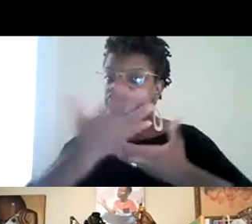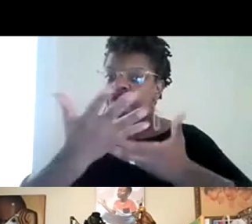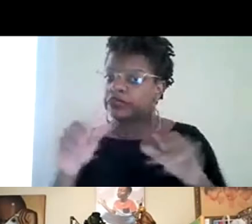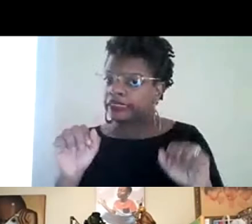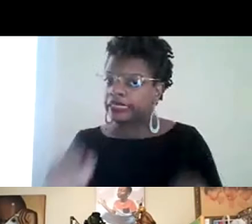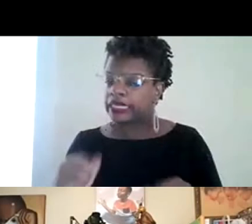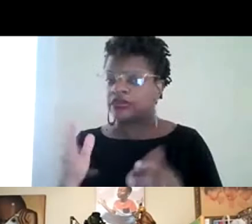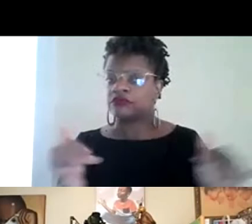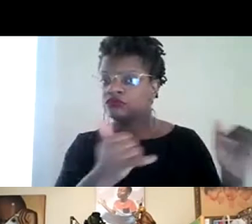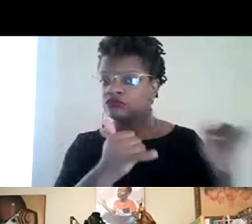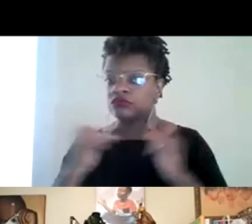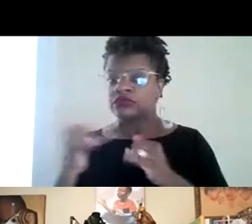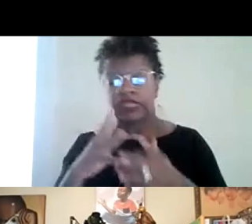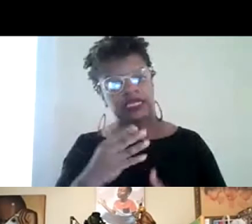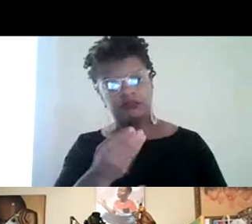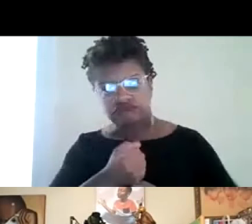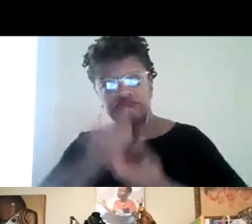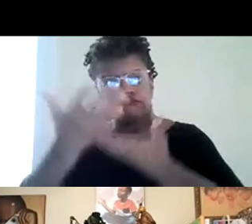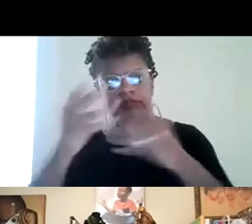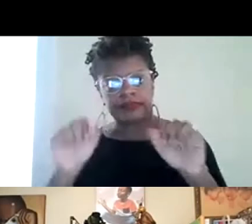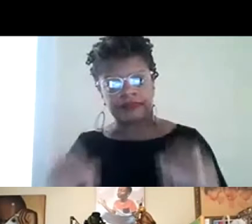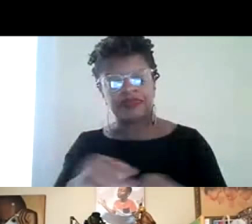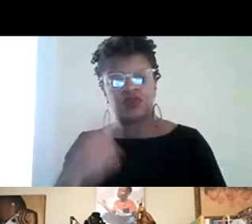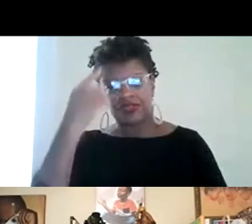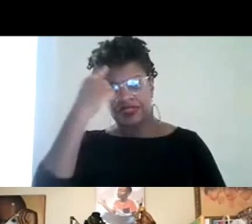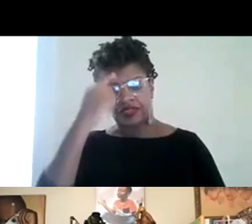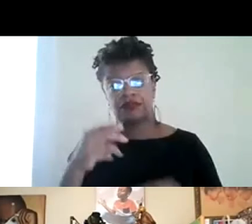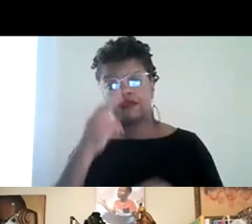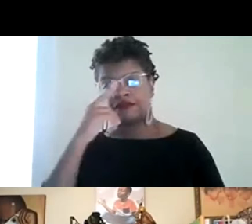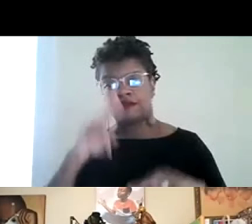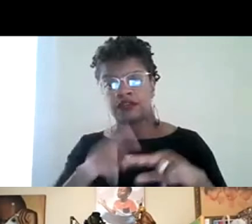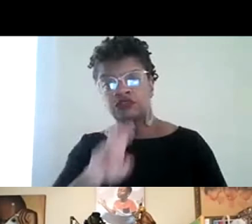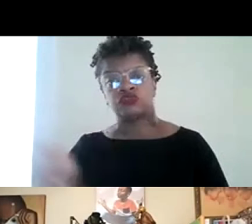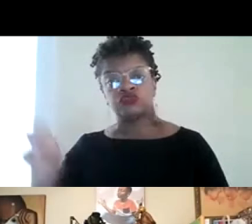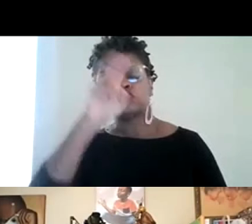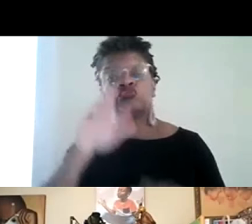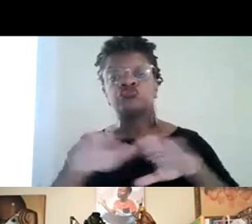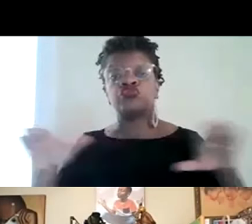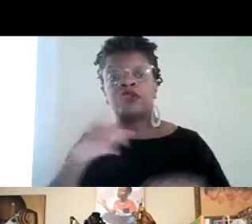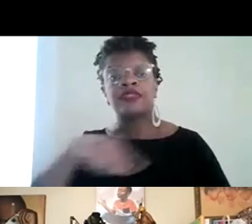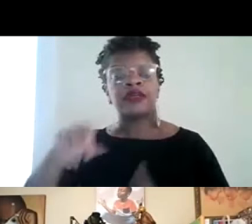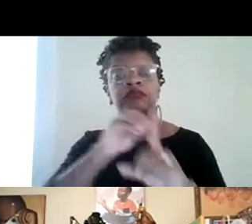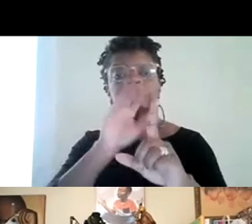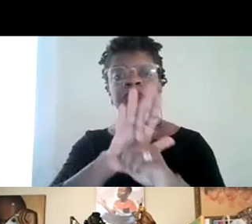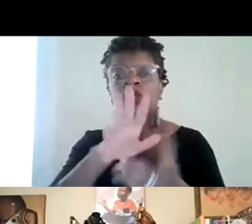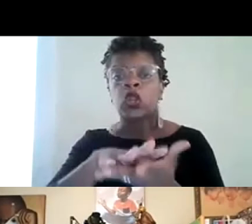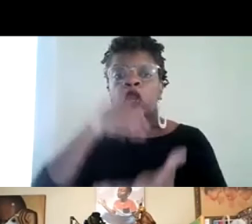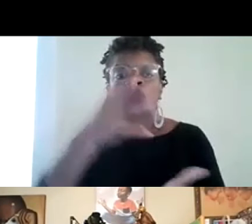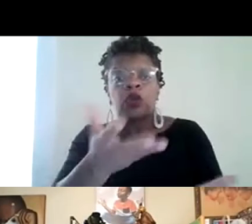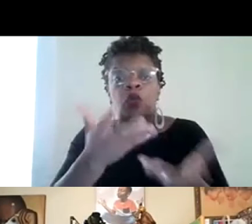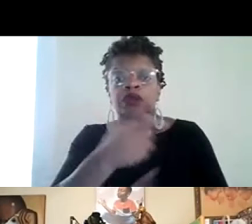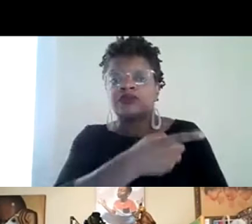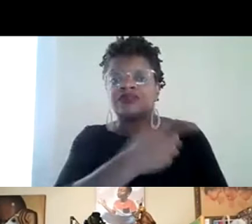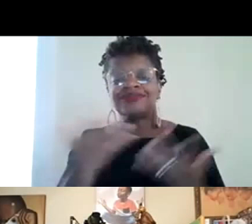regard to playful learning. So when I think about field trips, what do children want to be exposed to? What do they